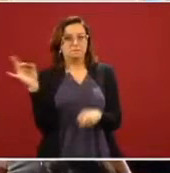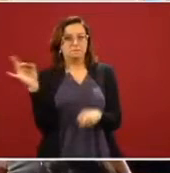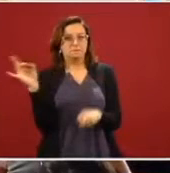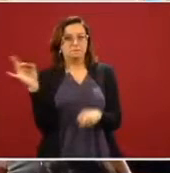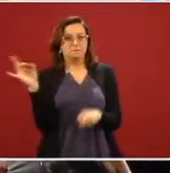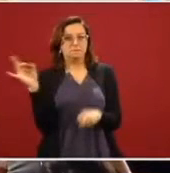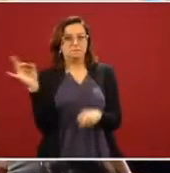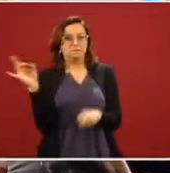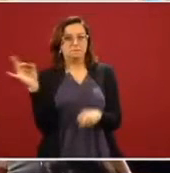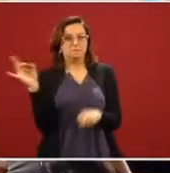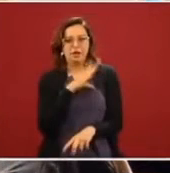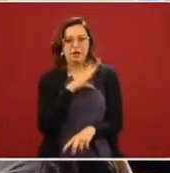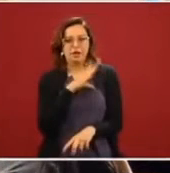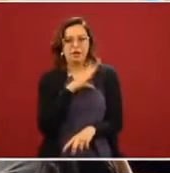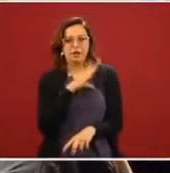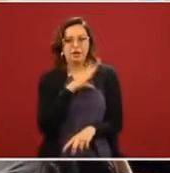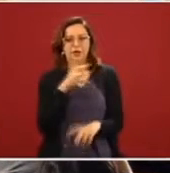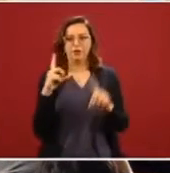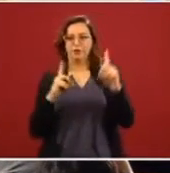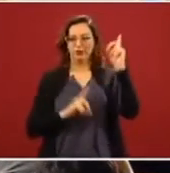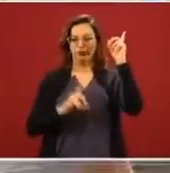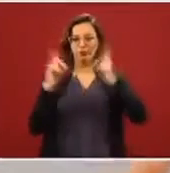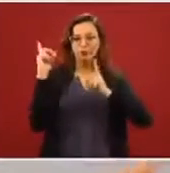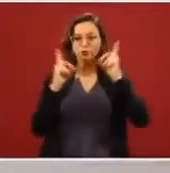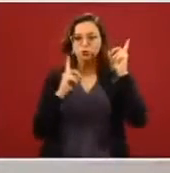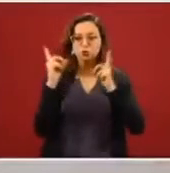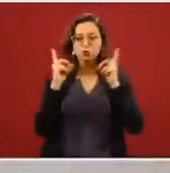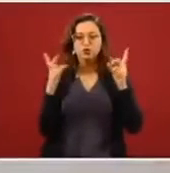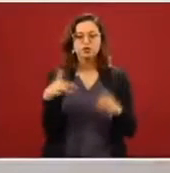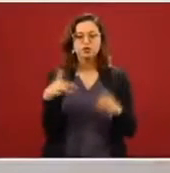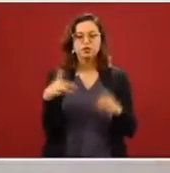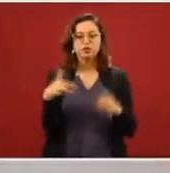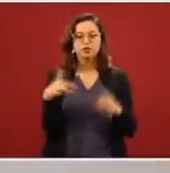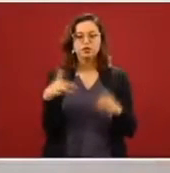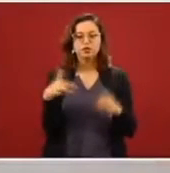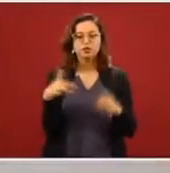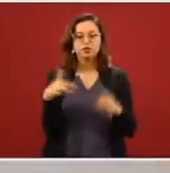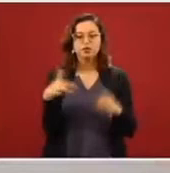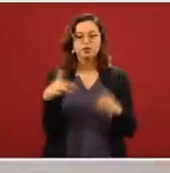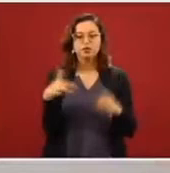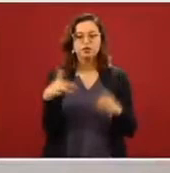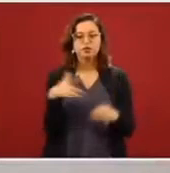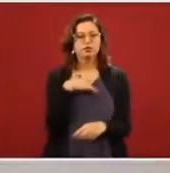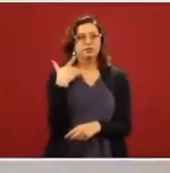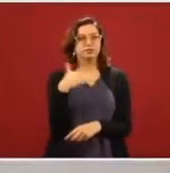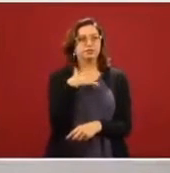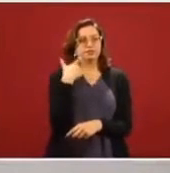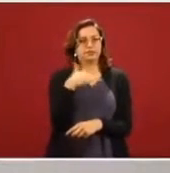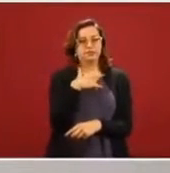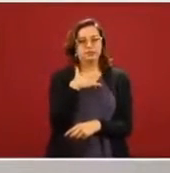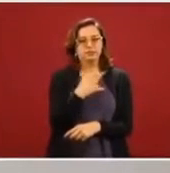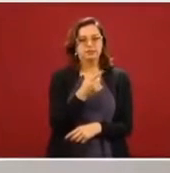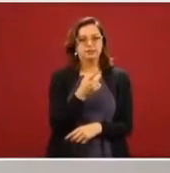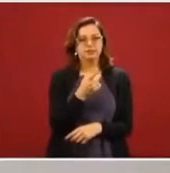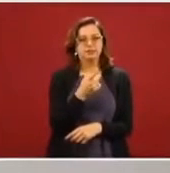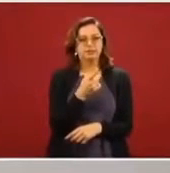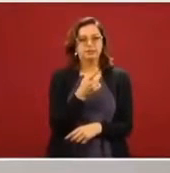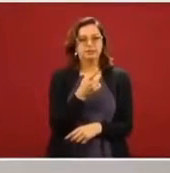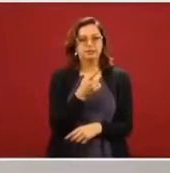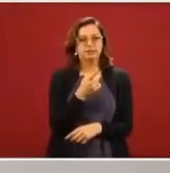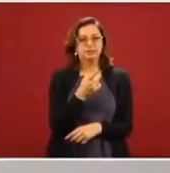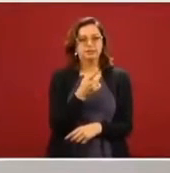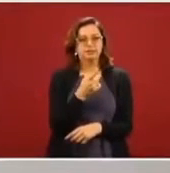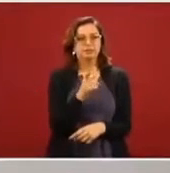the uncertainty, la percepción the perception de una amenaza of